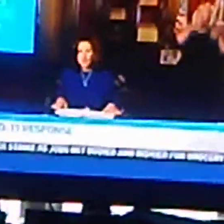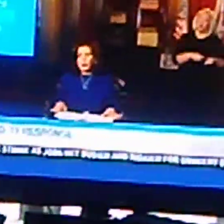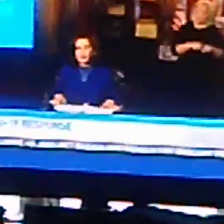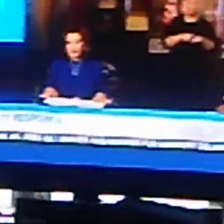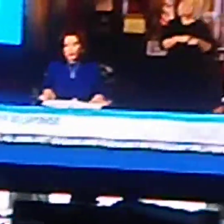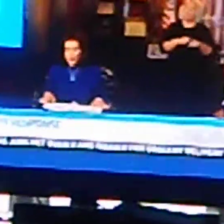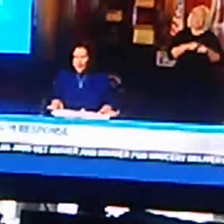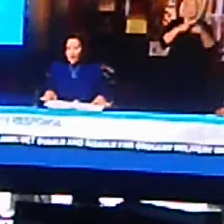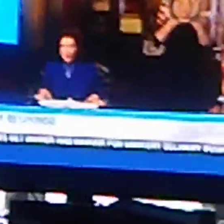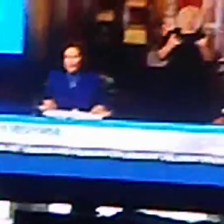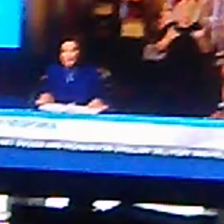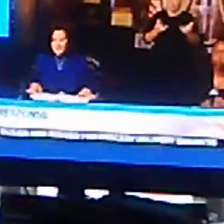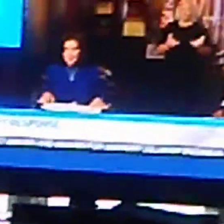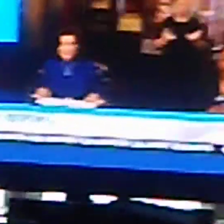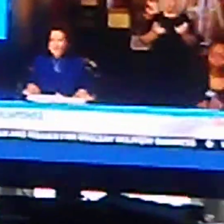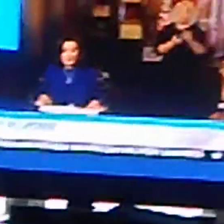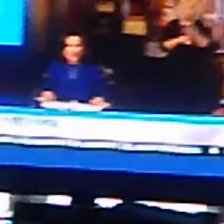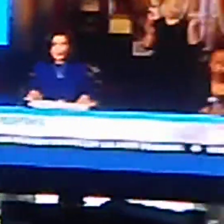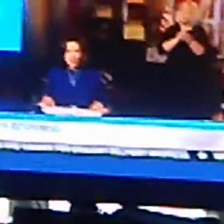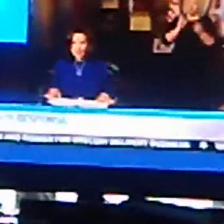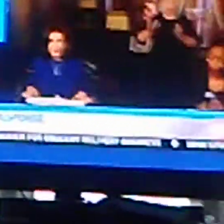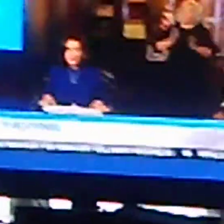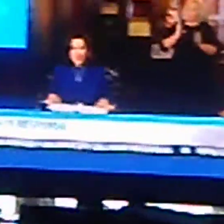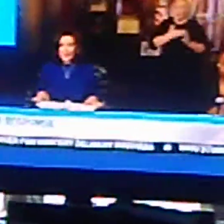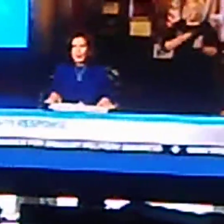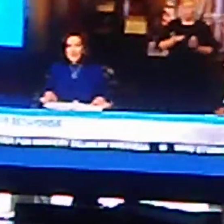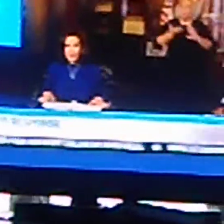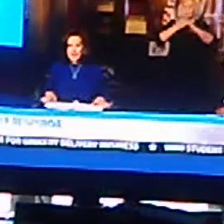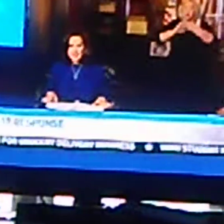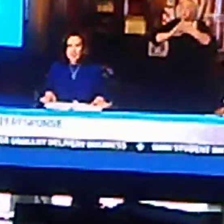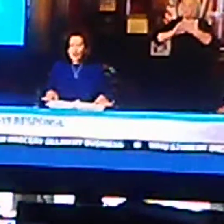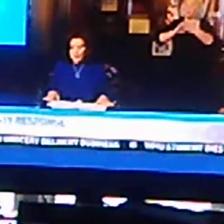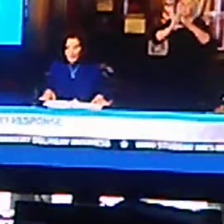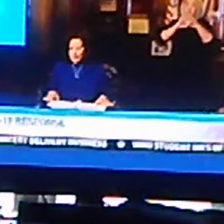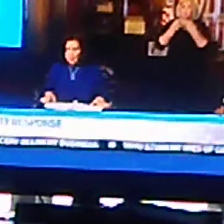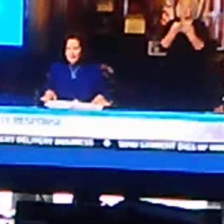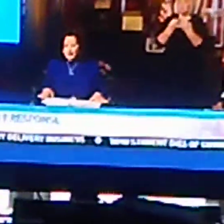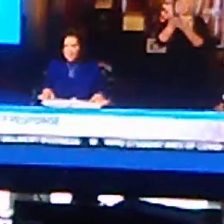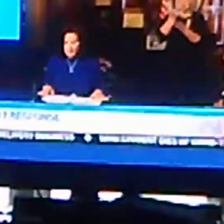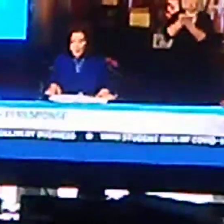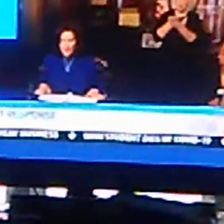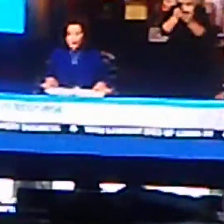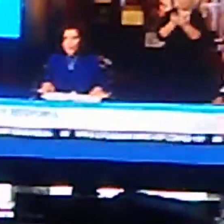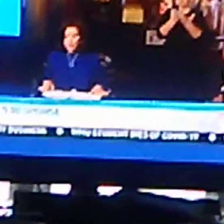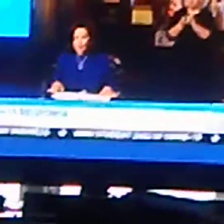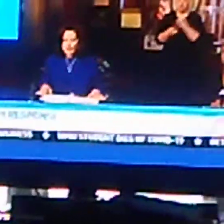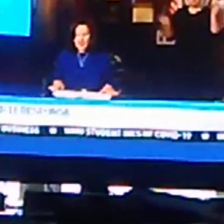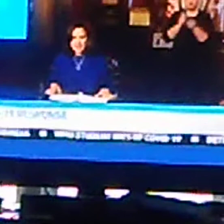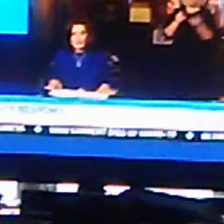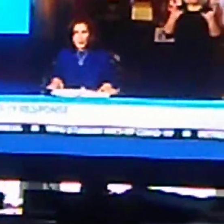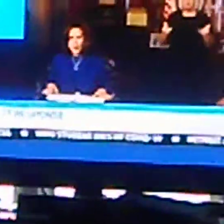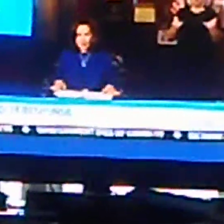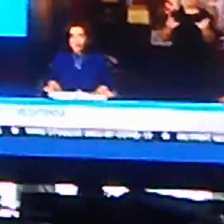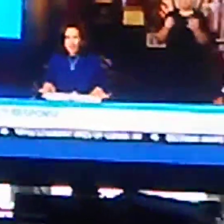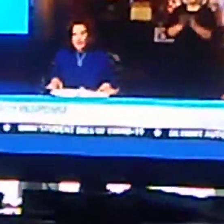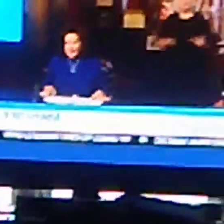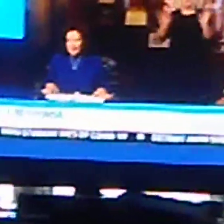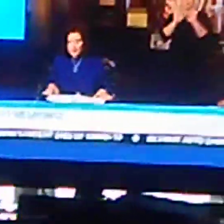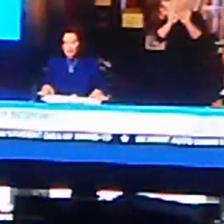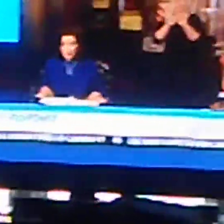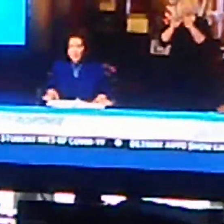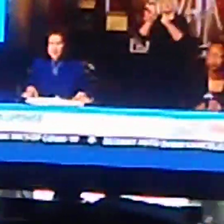the incredible toll that COVID-19 has taken on our health and our families and our economies, that it was important that I veto a number